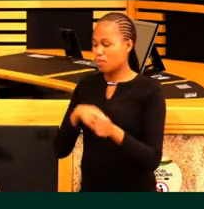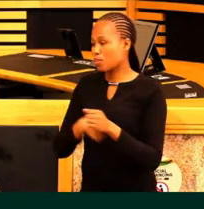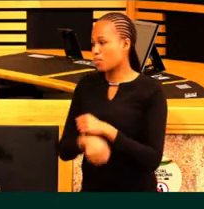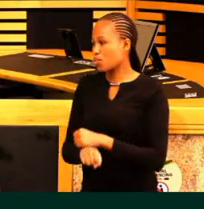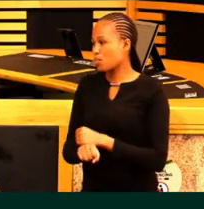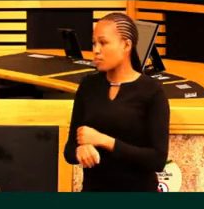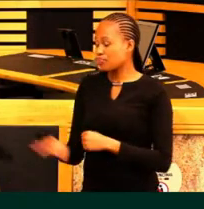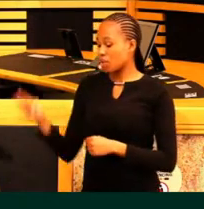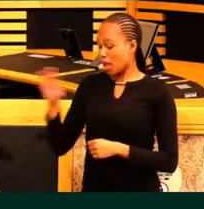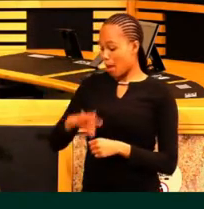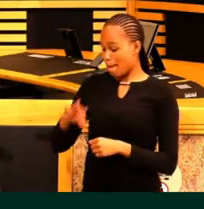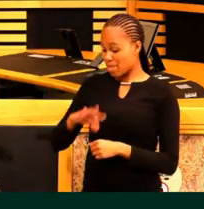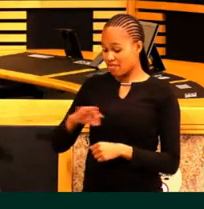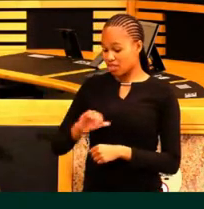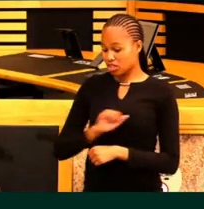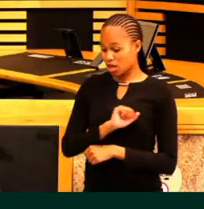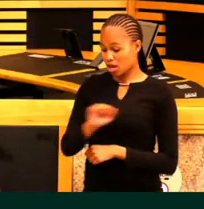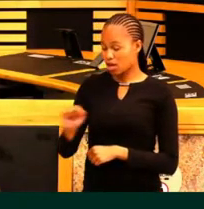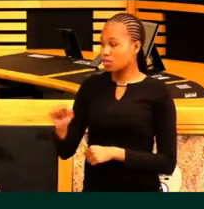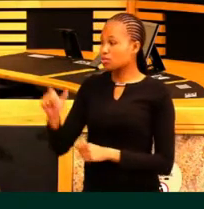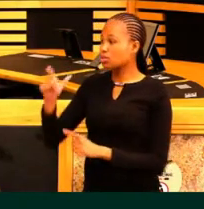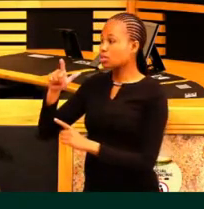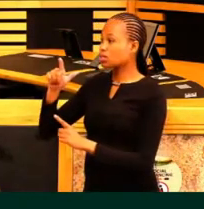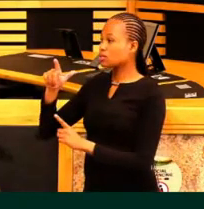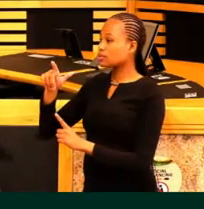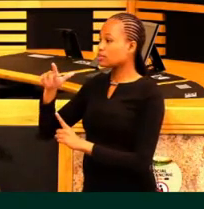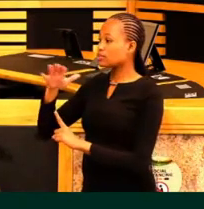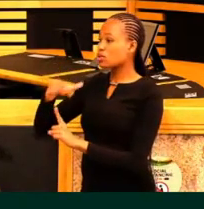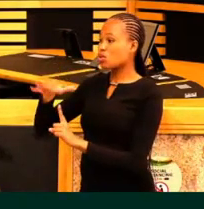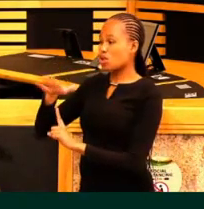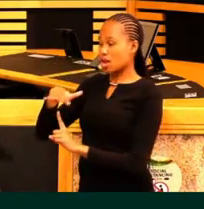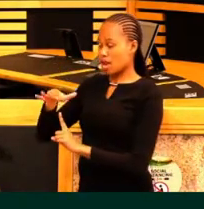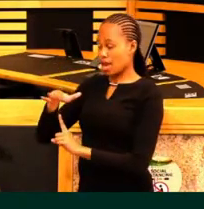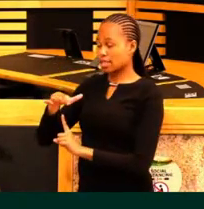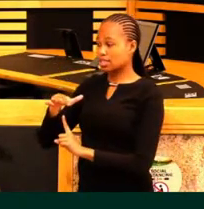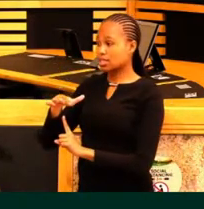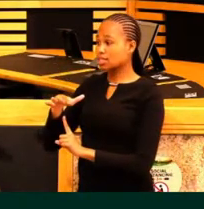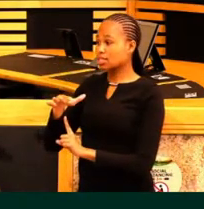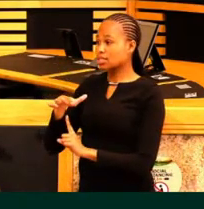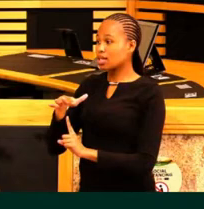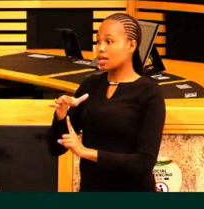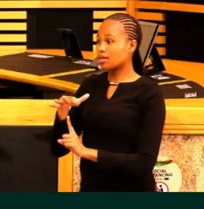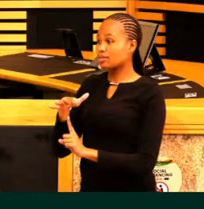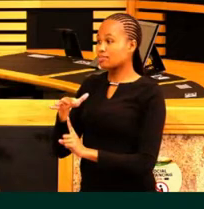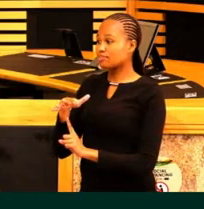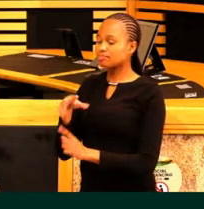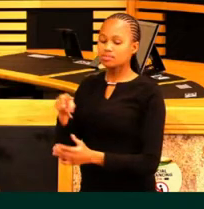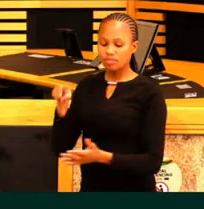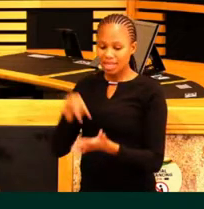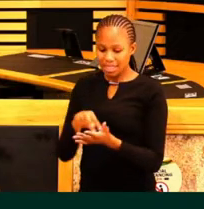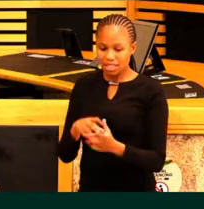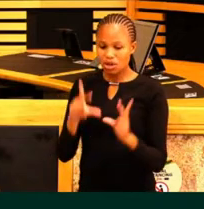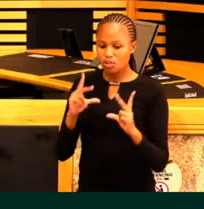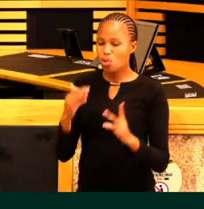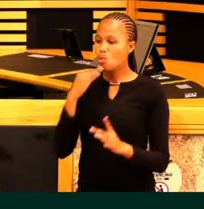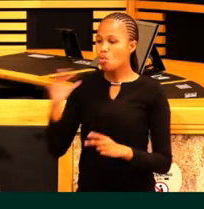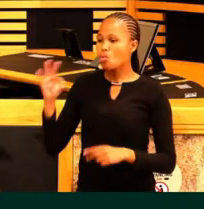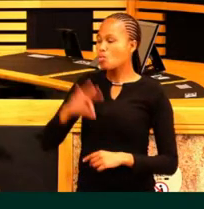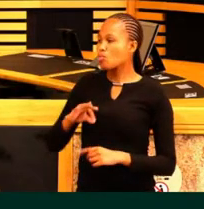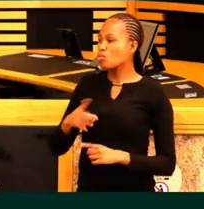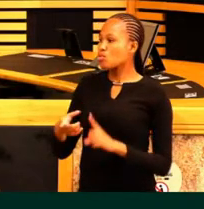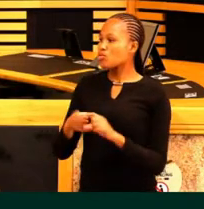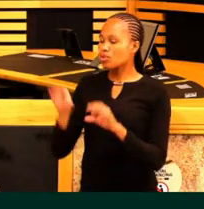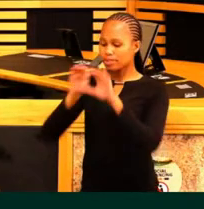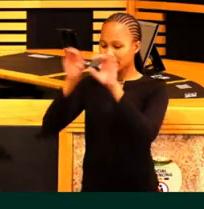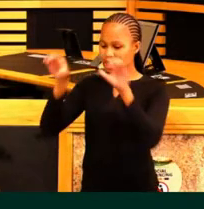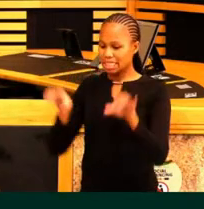beneficiaries of those lands one minute left on that member the beneficiaries of those lands are still people who are benefiting from the system of